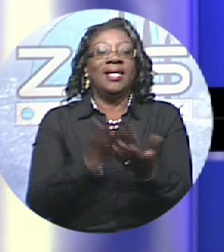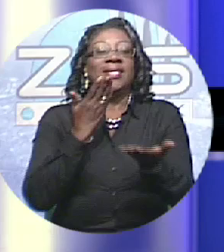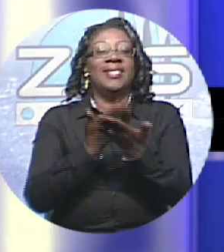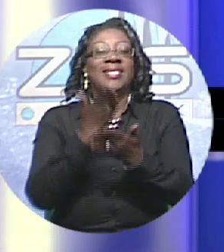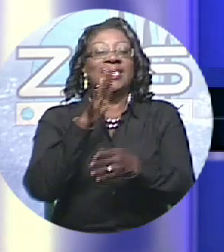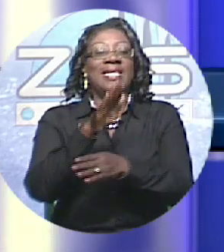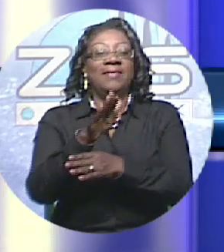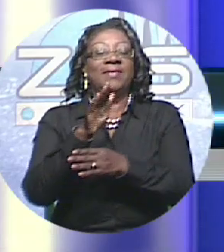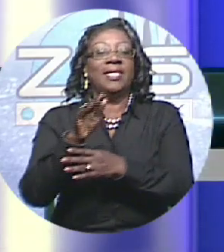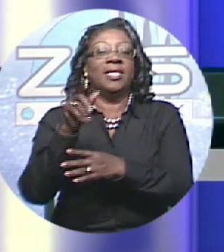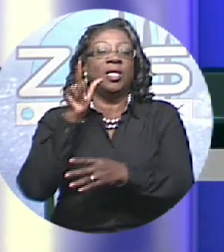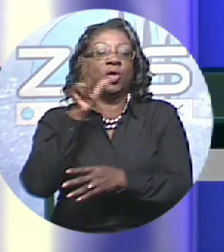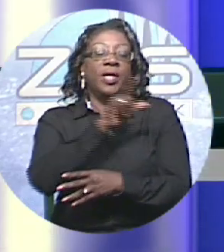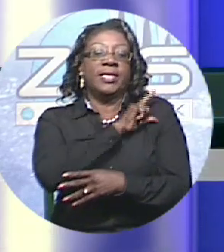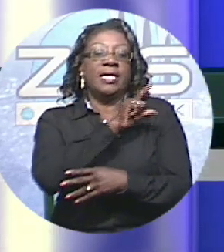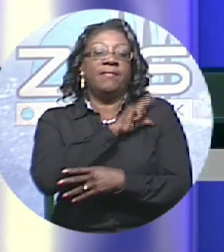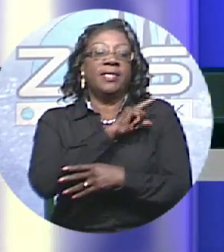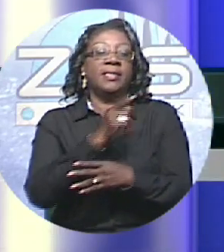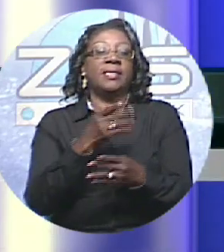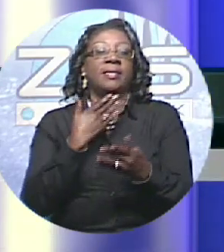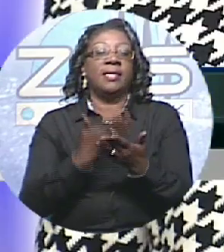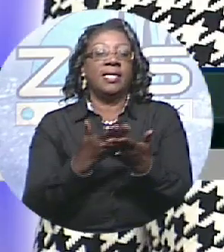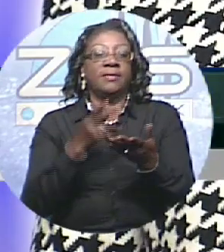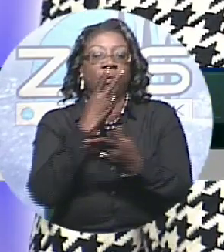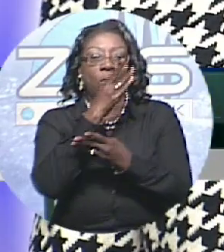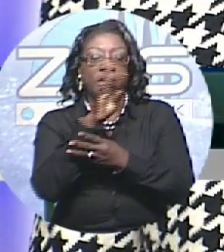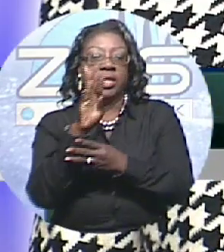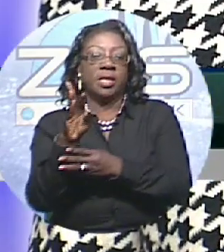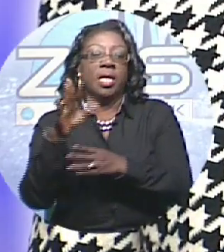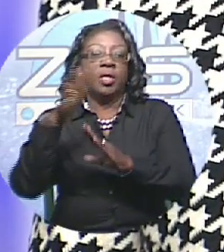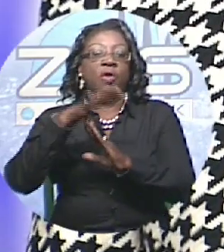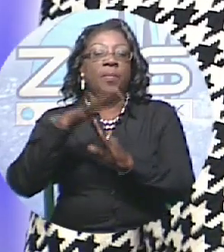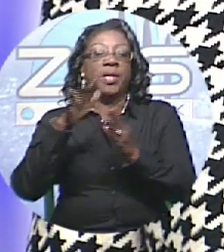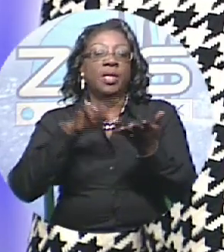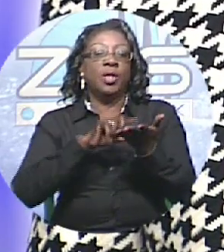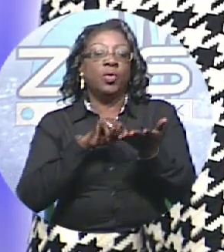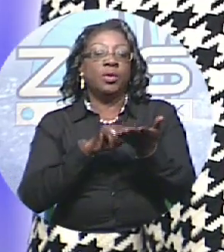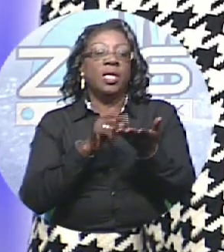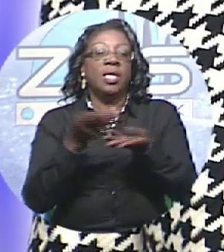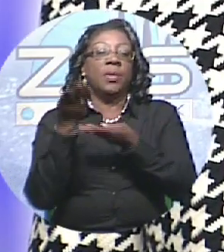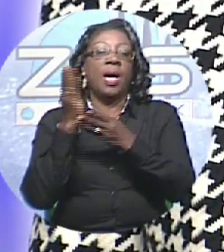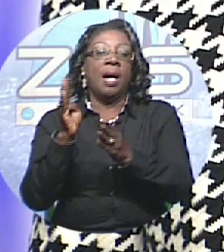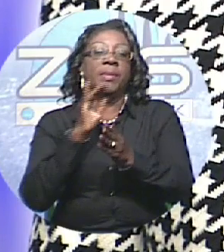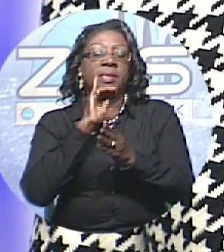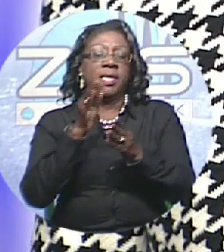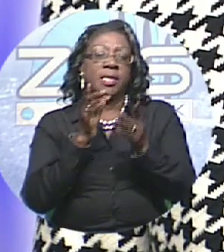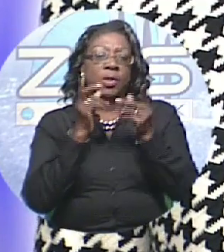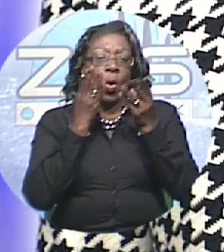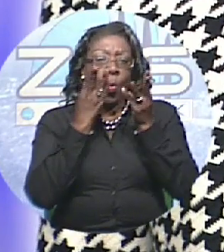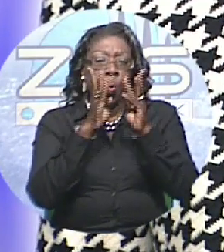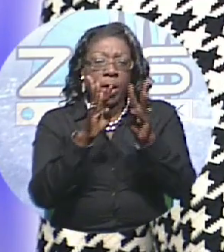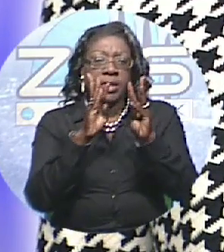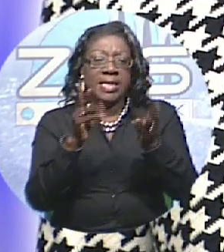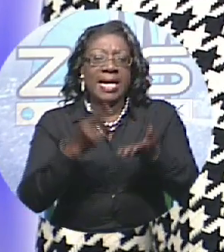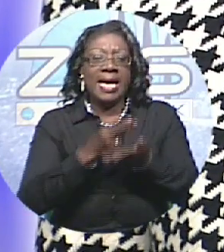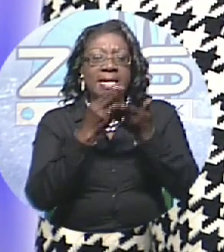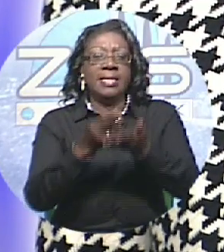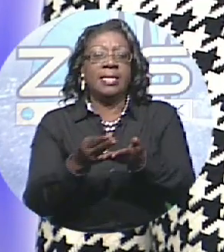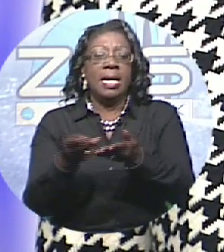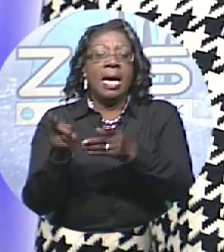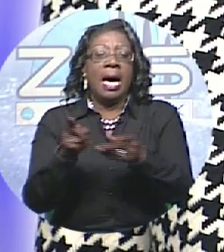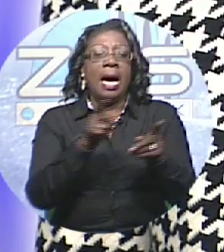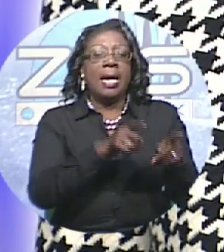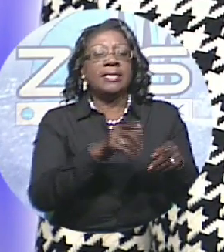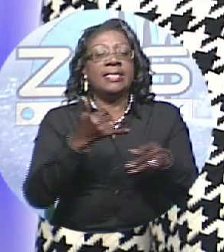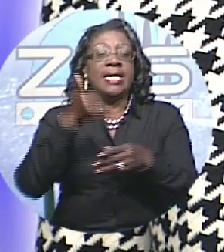Good evening, everyone. I'm LaDawn Davis. Thanks so much for tuning in. Topping the news tonight, the Bahamas is keeping a close eye on Haiti as today's